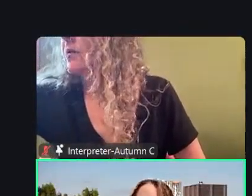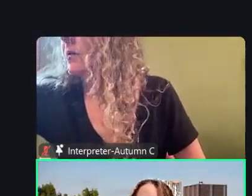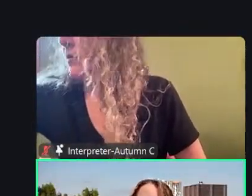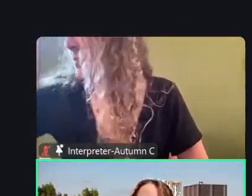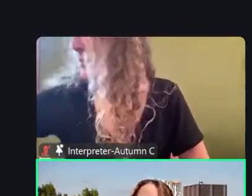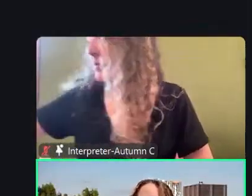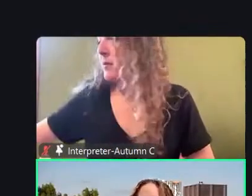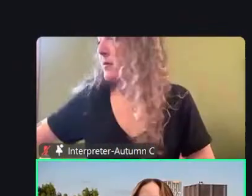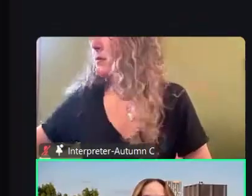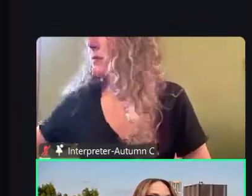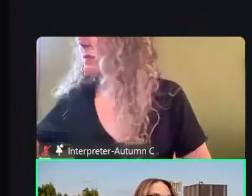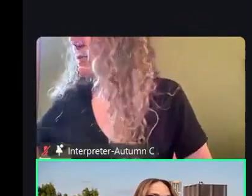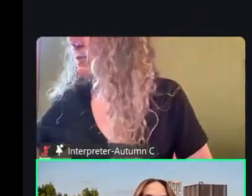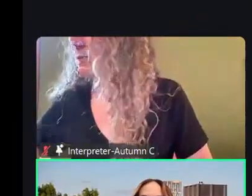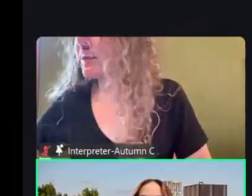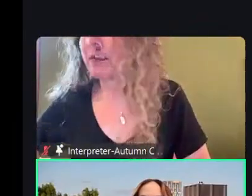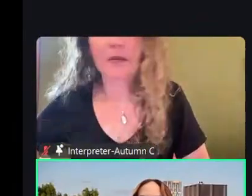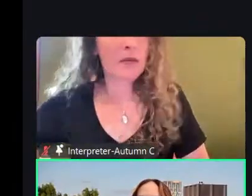Great.